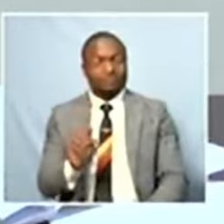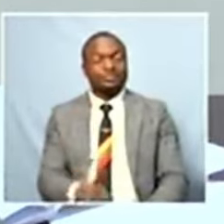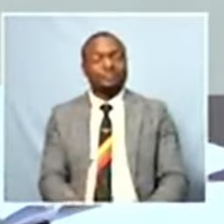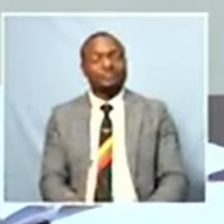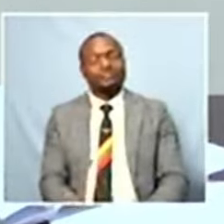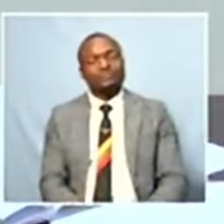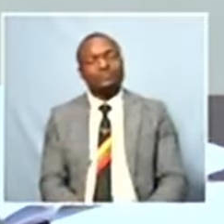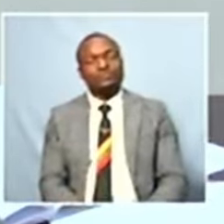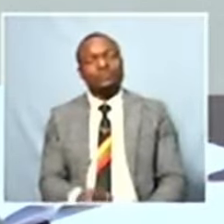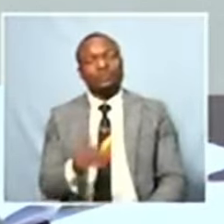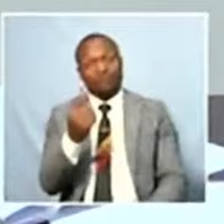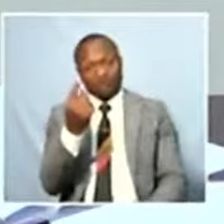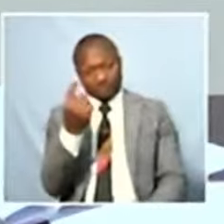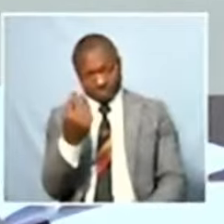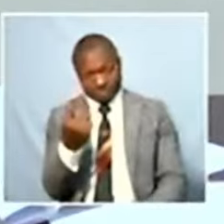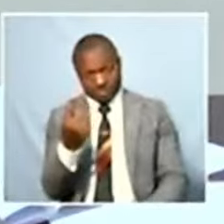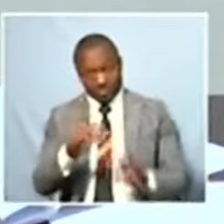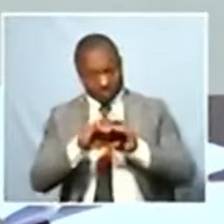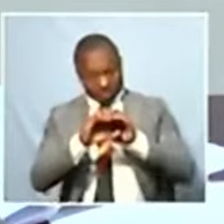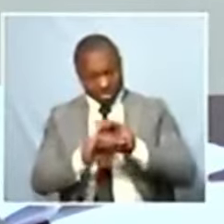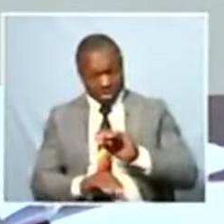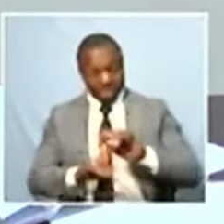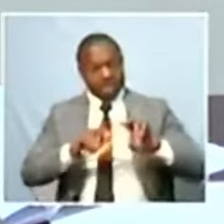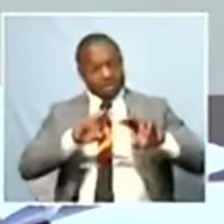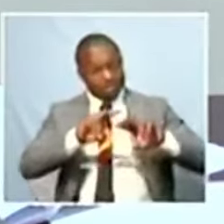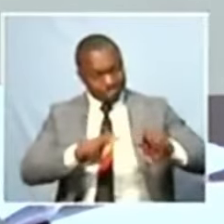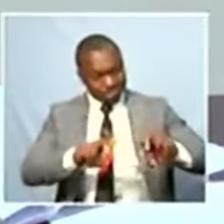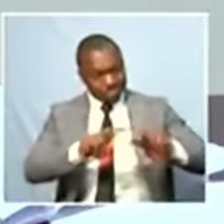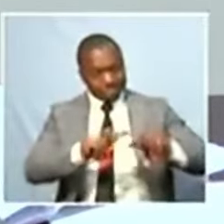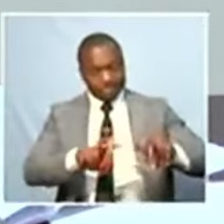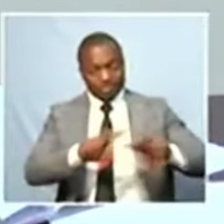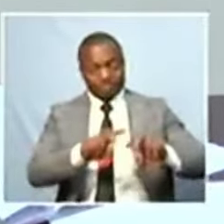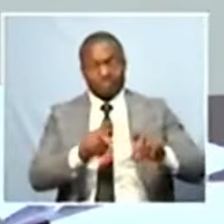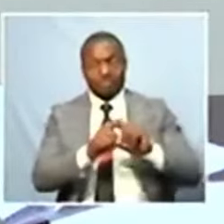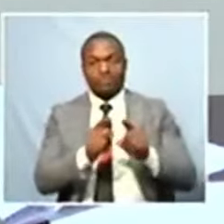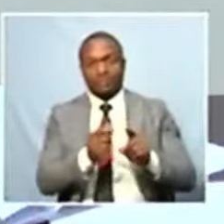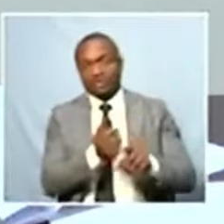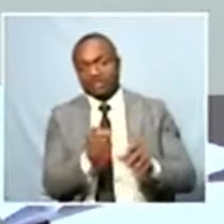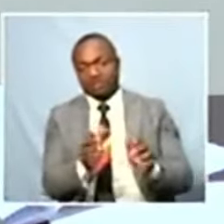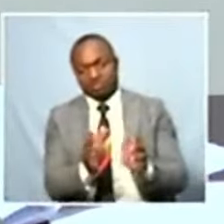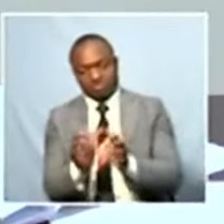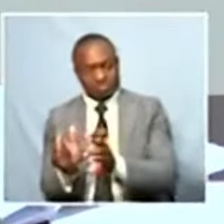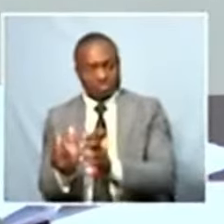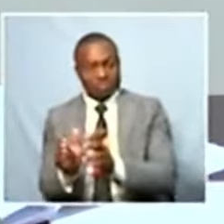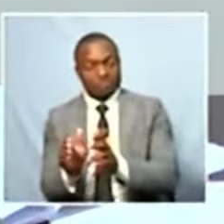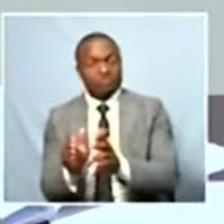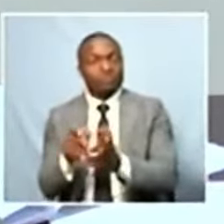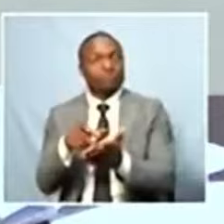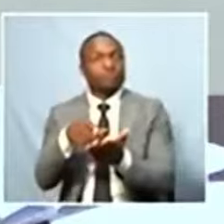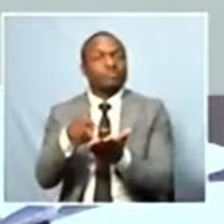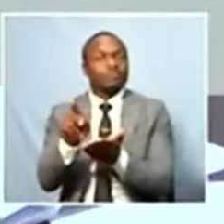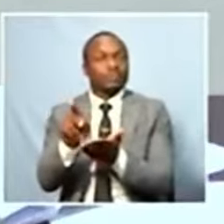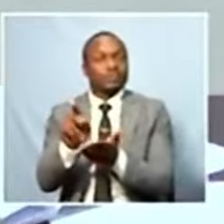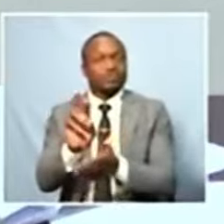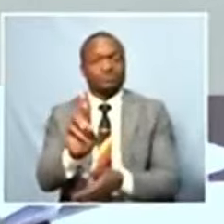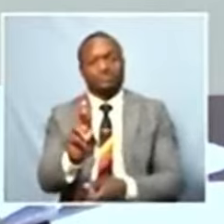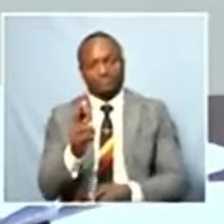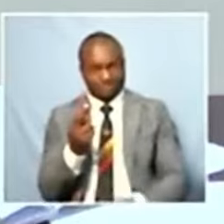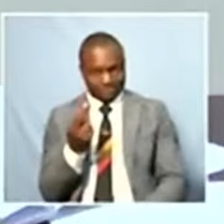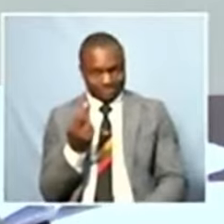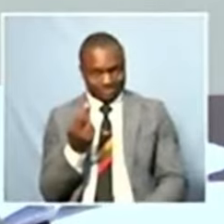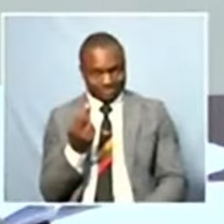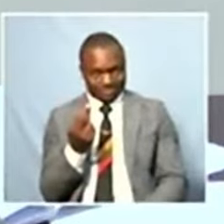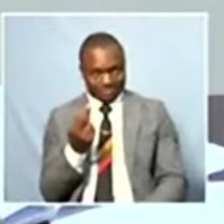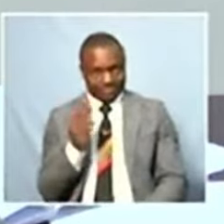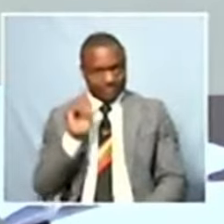where one is under an active investigations. Meanwhile, on the other side, they're being paid refunds.